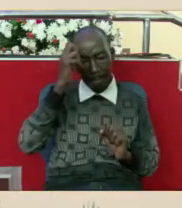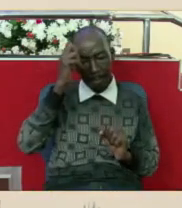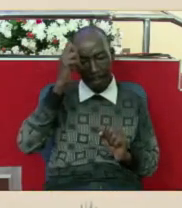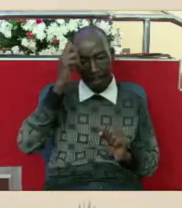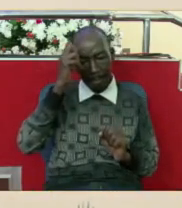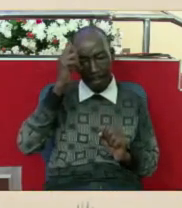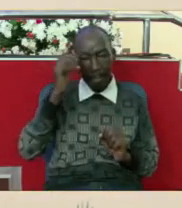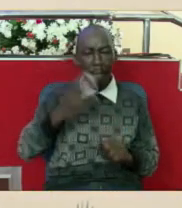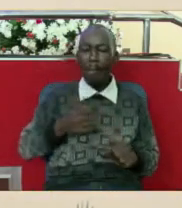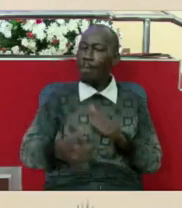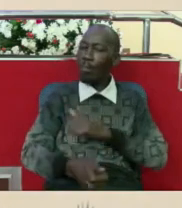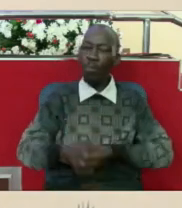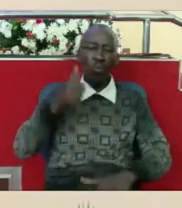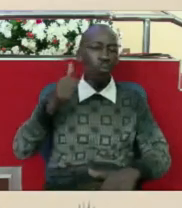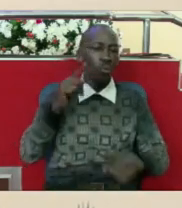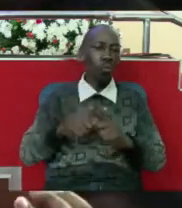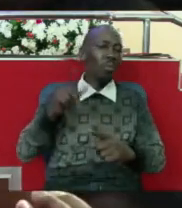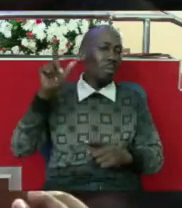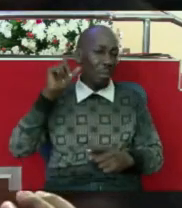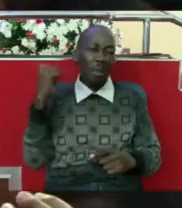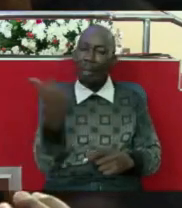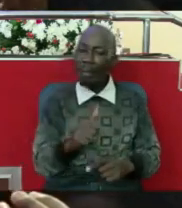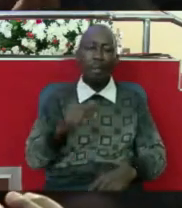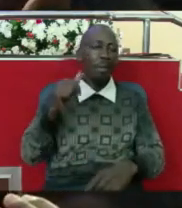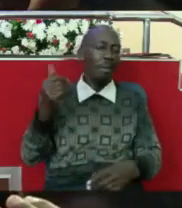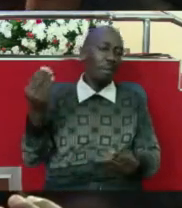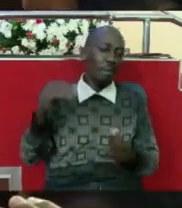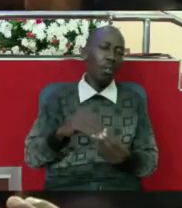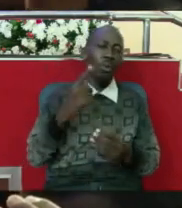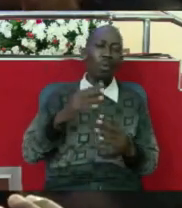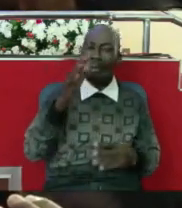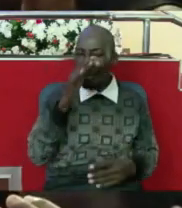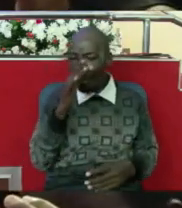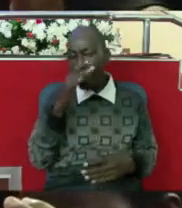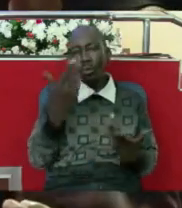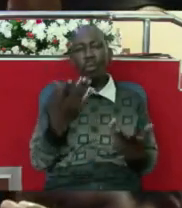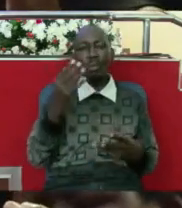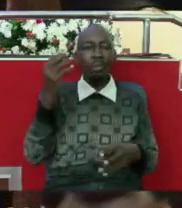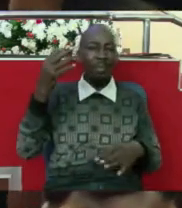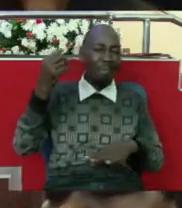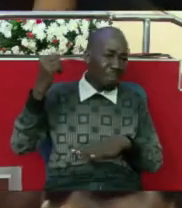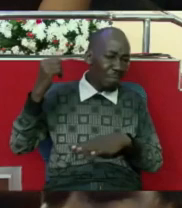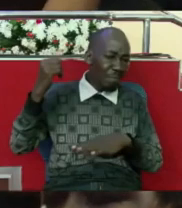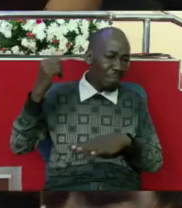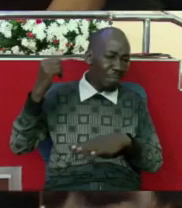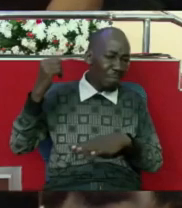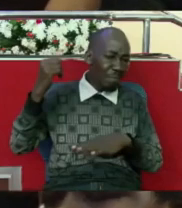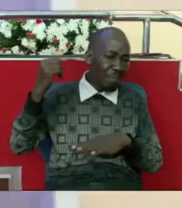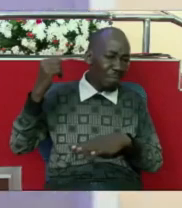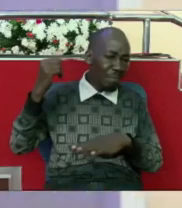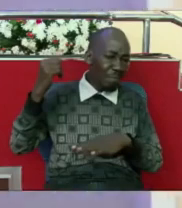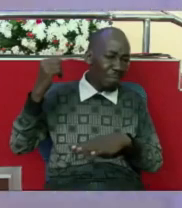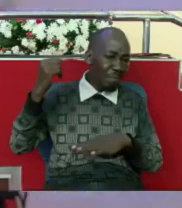I refuse to listen any longer to the lies that have been fed to me, that have made